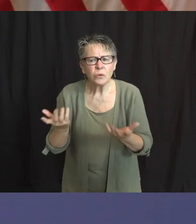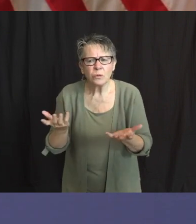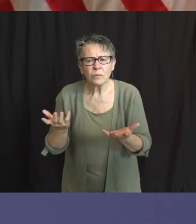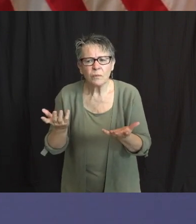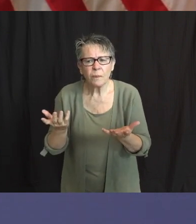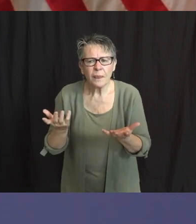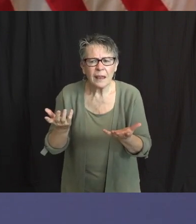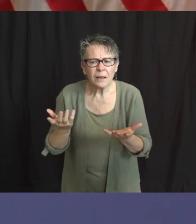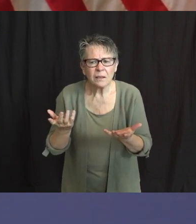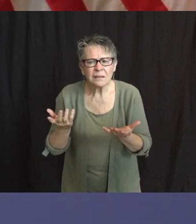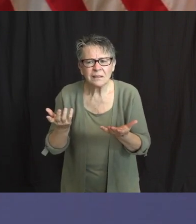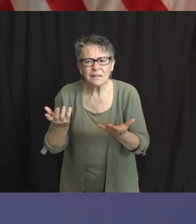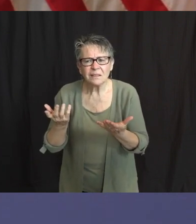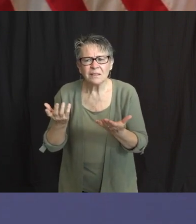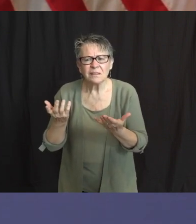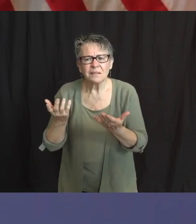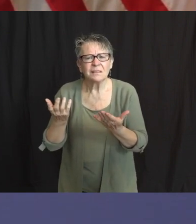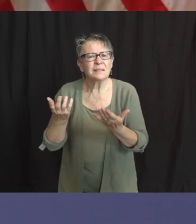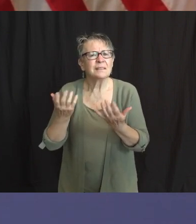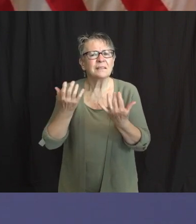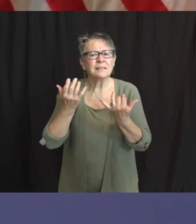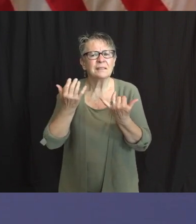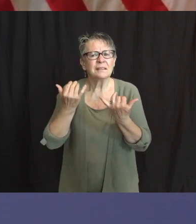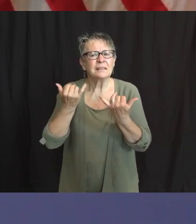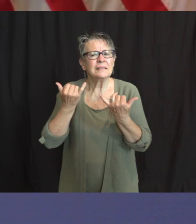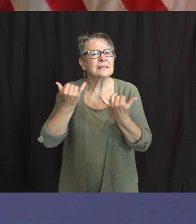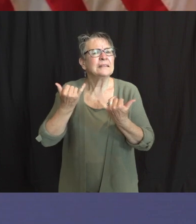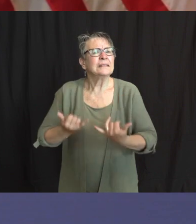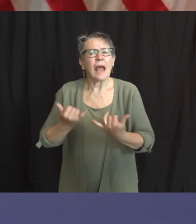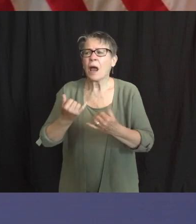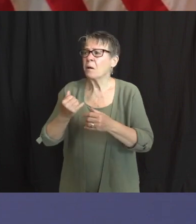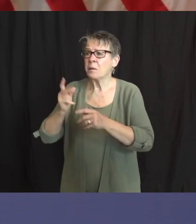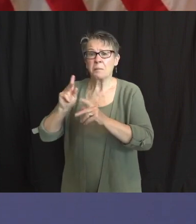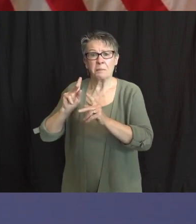the grocery store, executive order violators? Thank you.